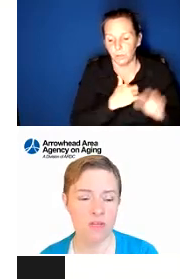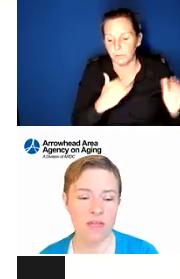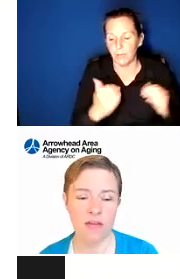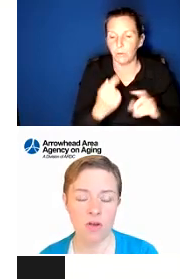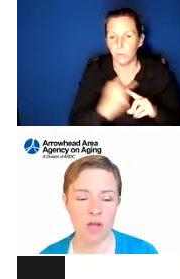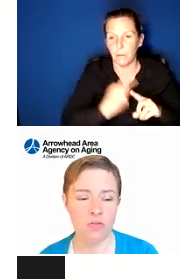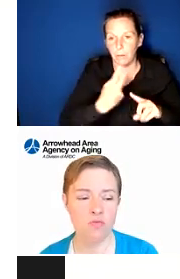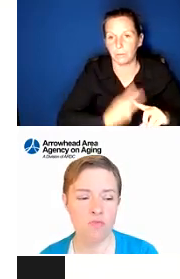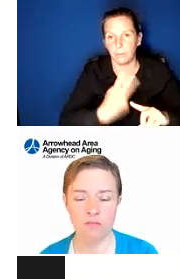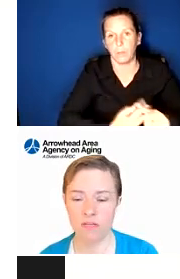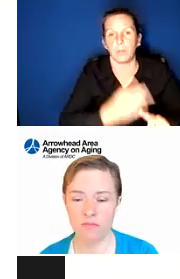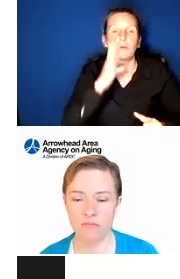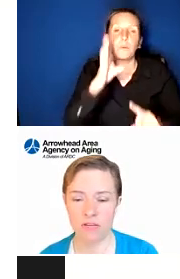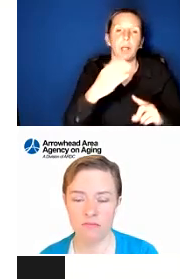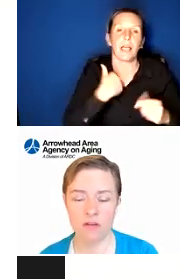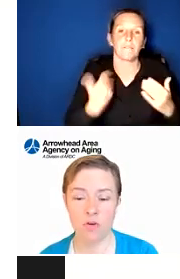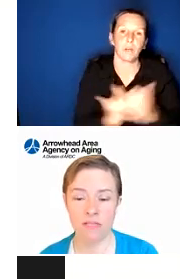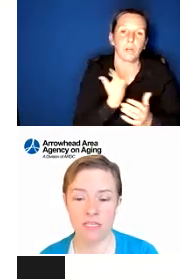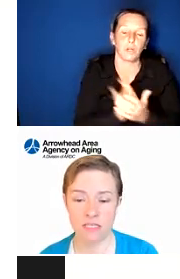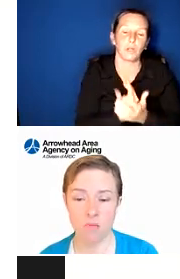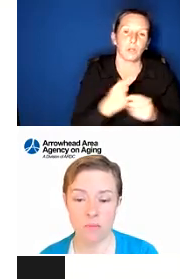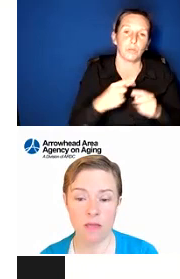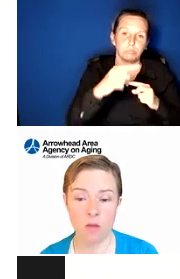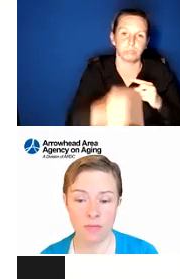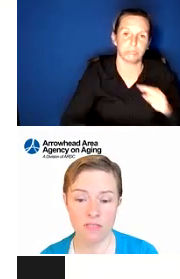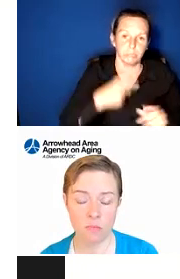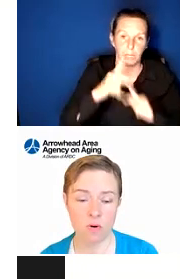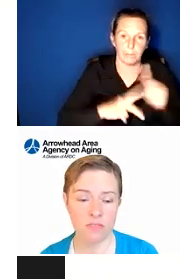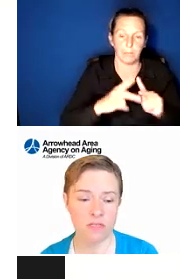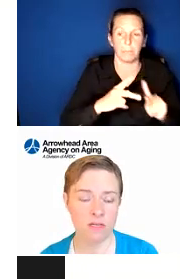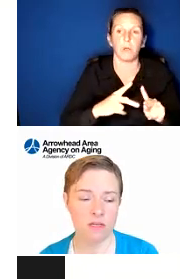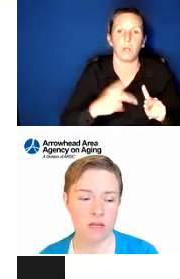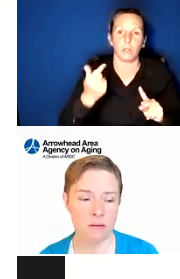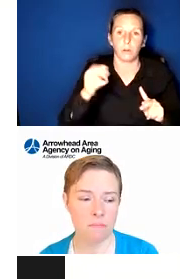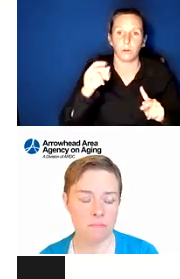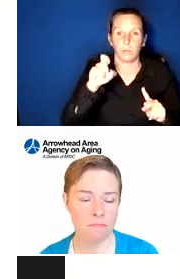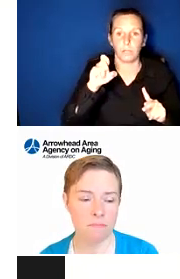we'll have a new round of grantees that will be helping to support and